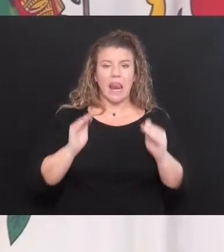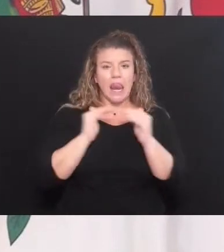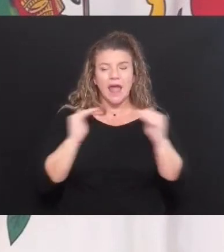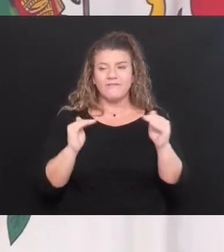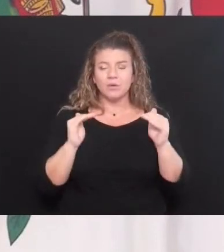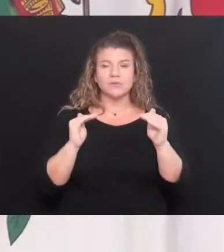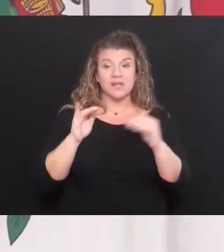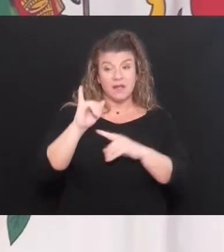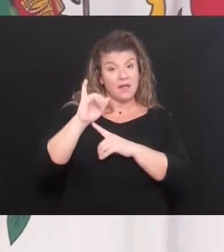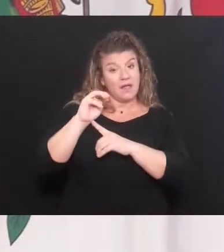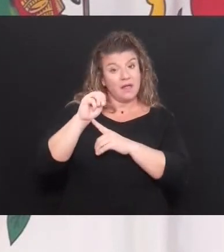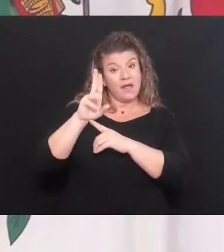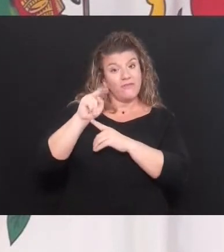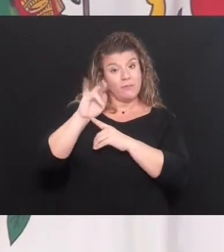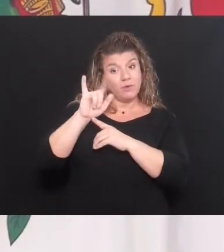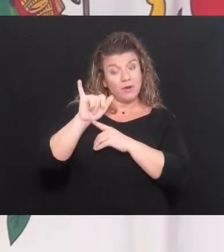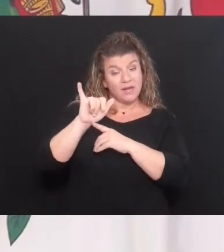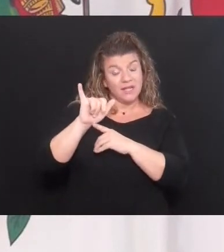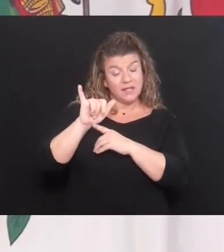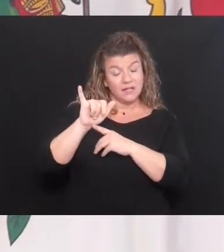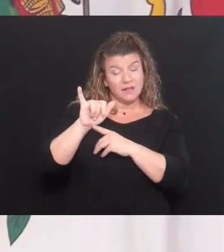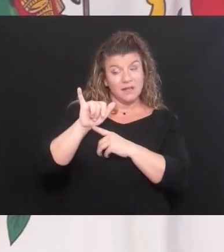levels of immunity.